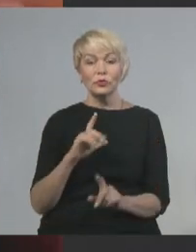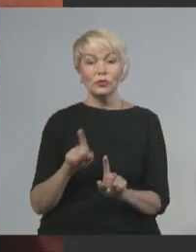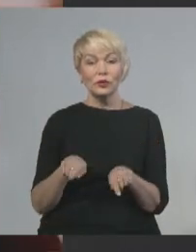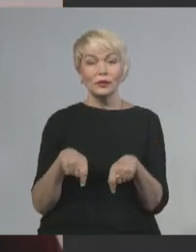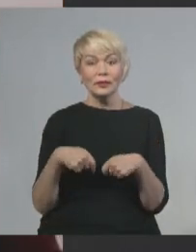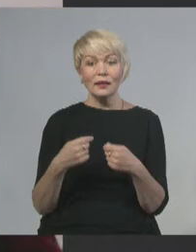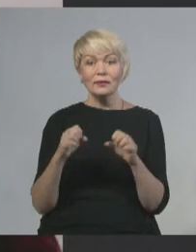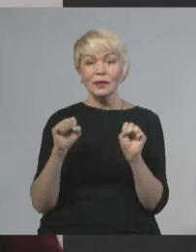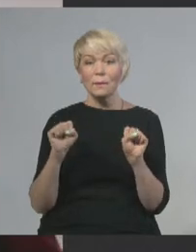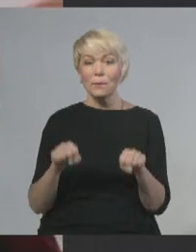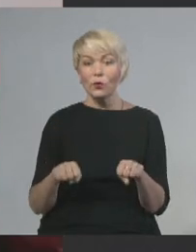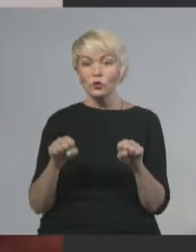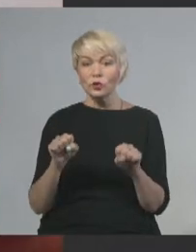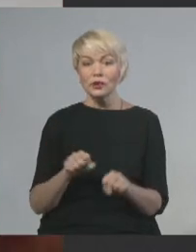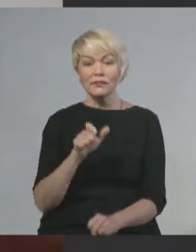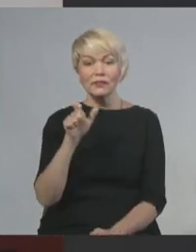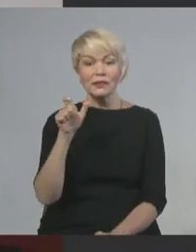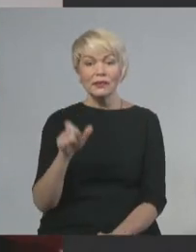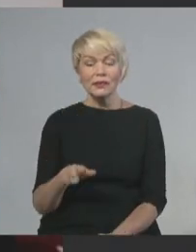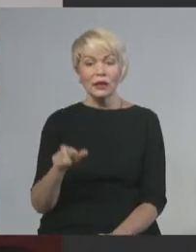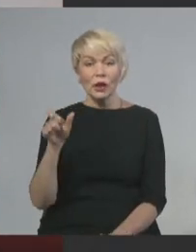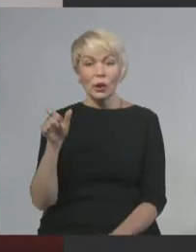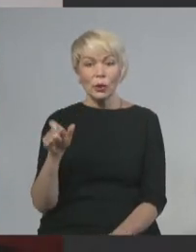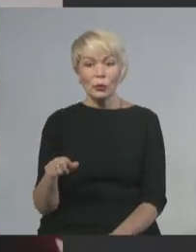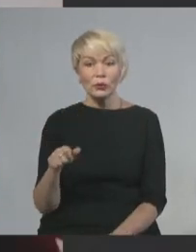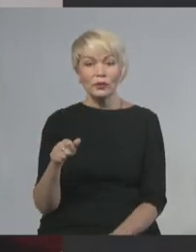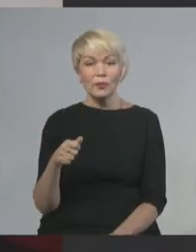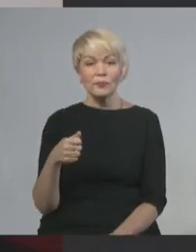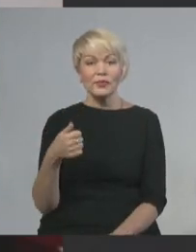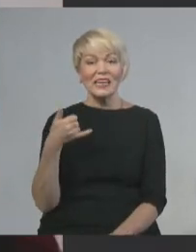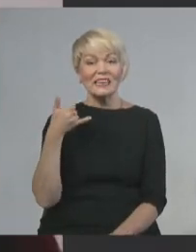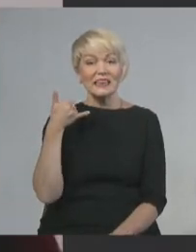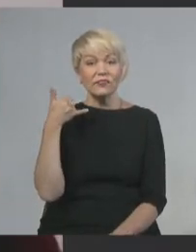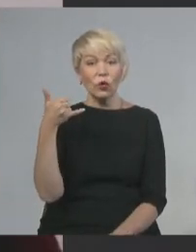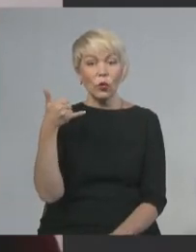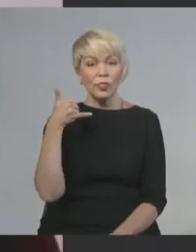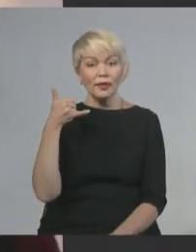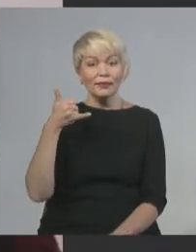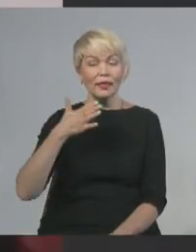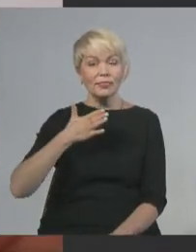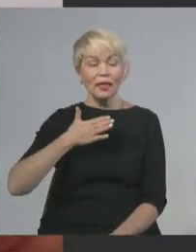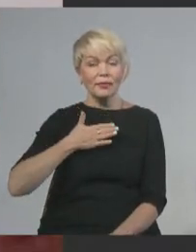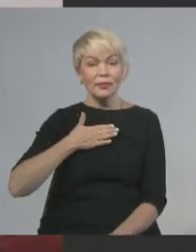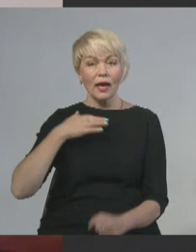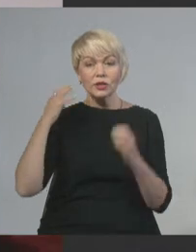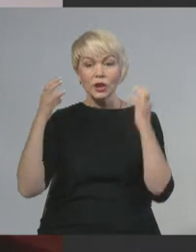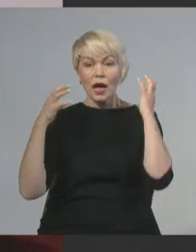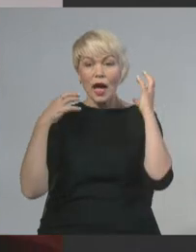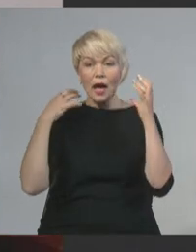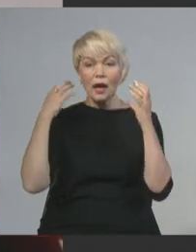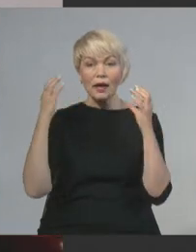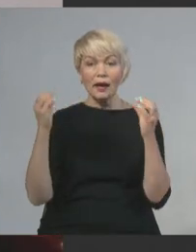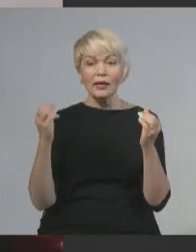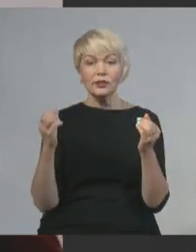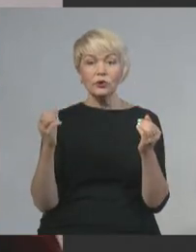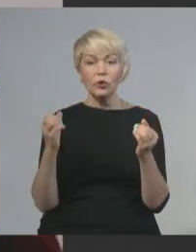and and they that was really important for people i guess in the area of the of the down to be able to